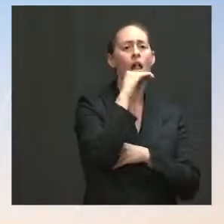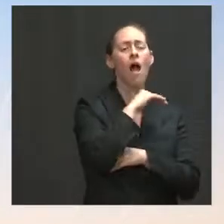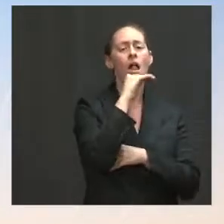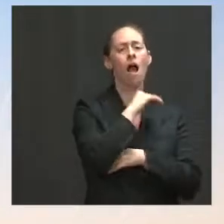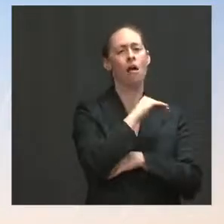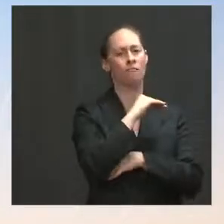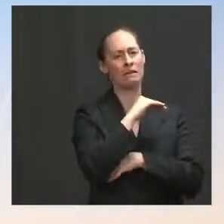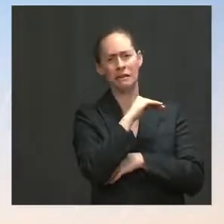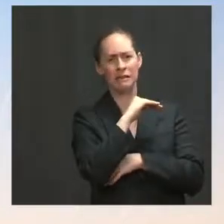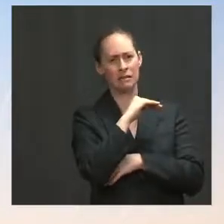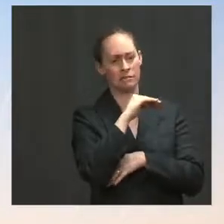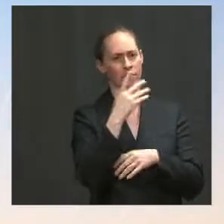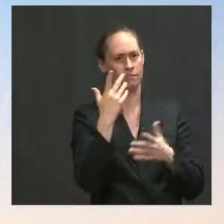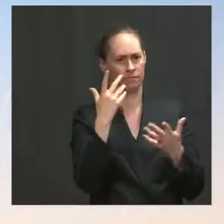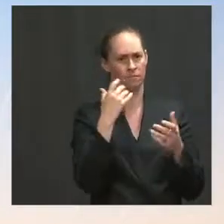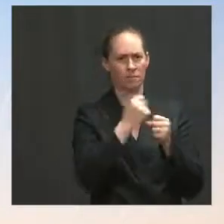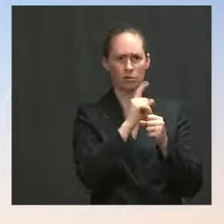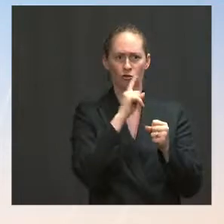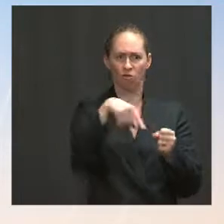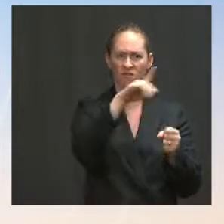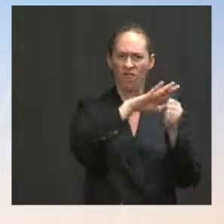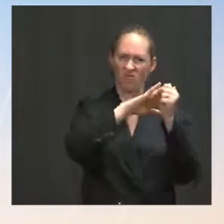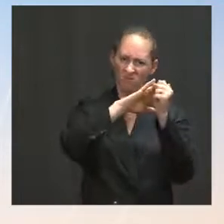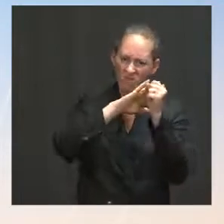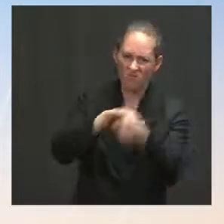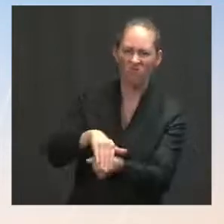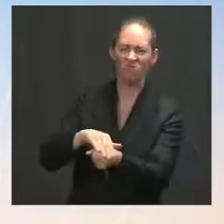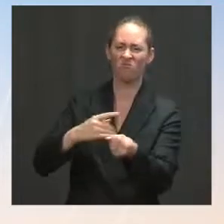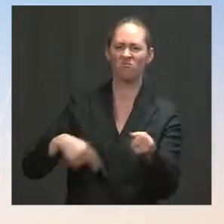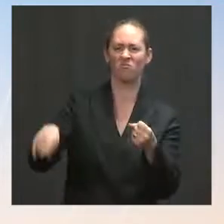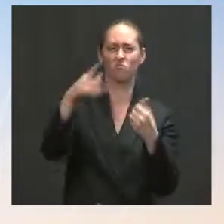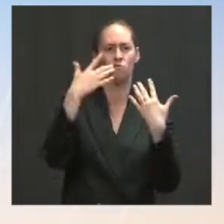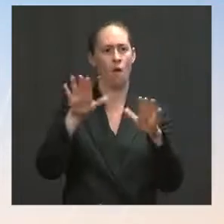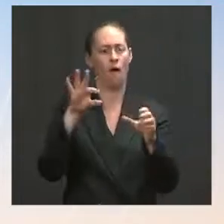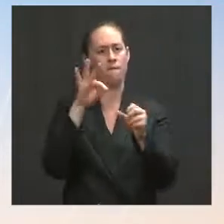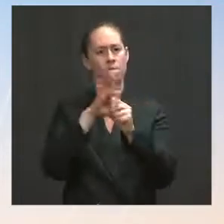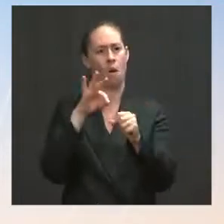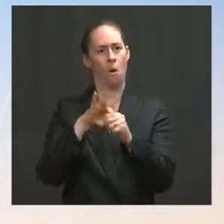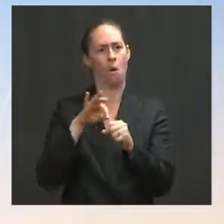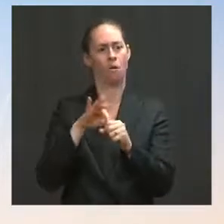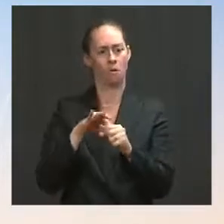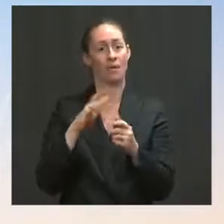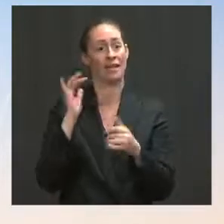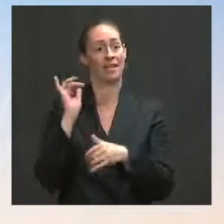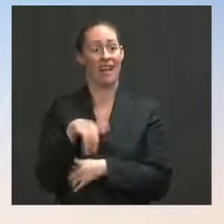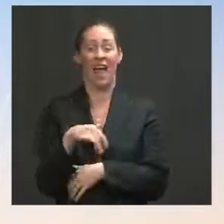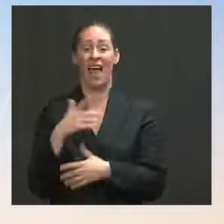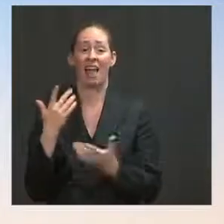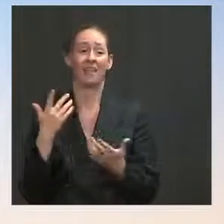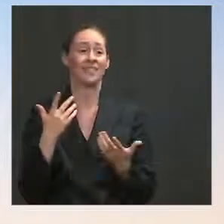to suppress and silence people across the country. That's the most instructive role he can play. I'm sorry, I've got to